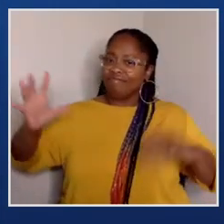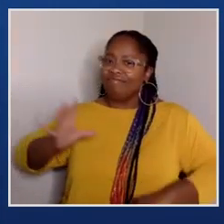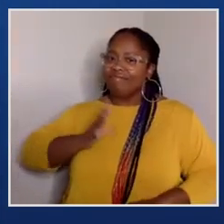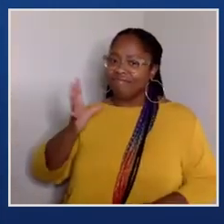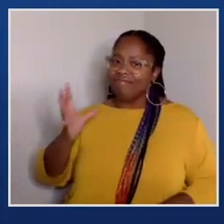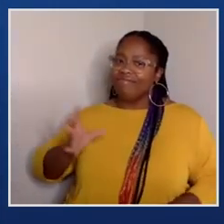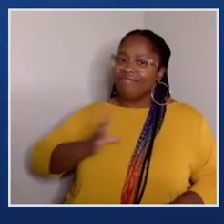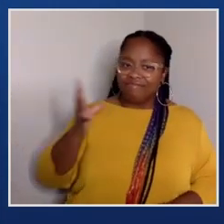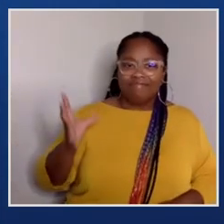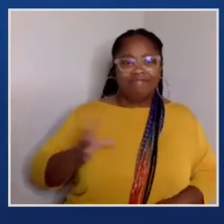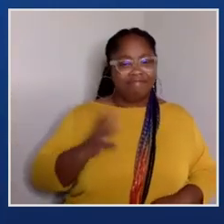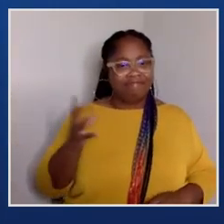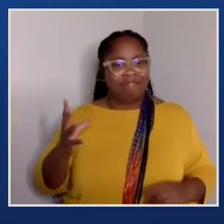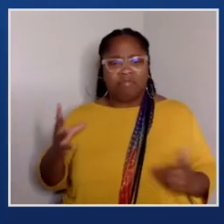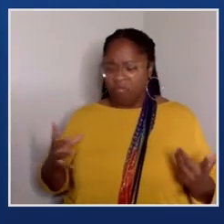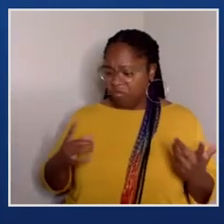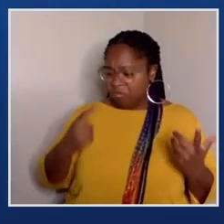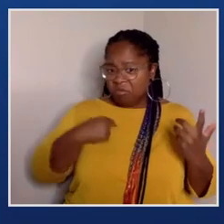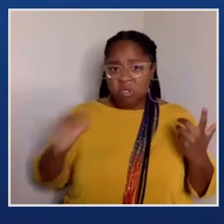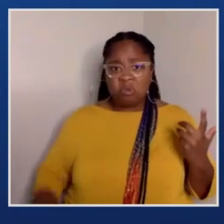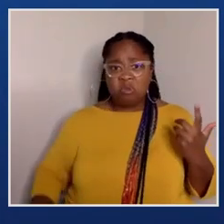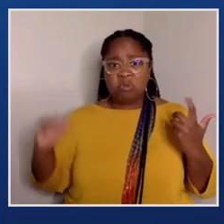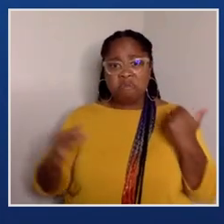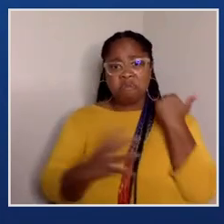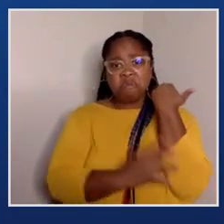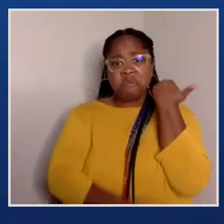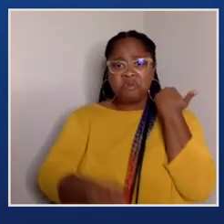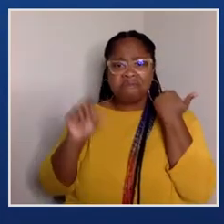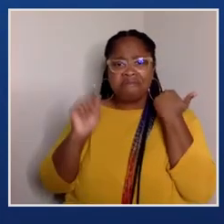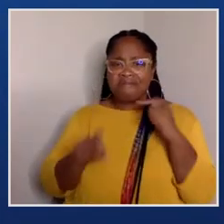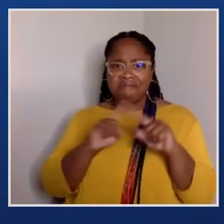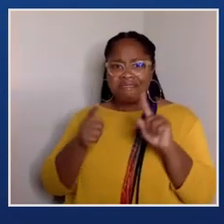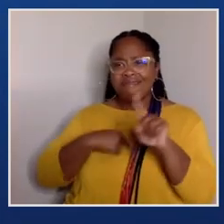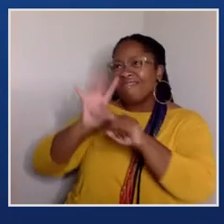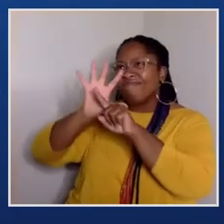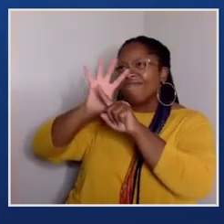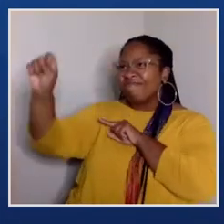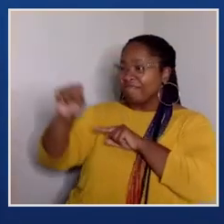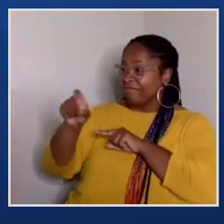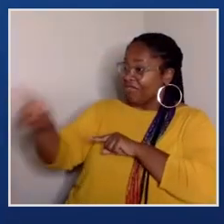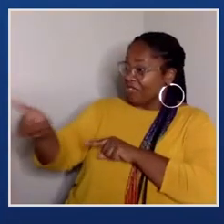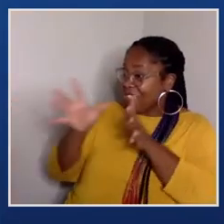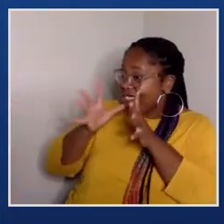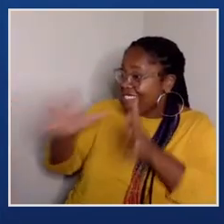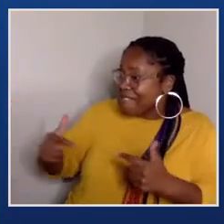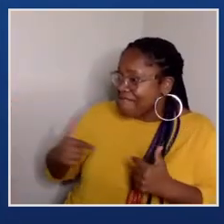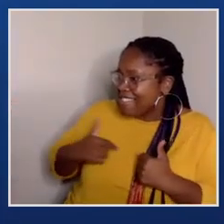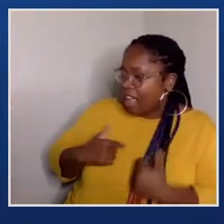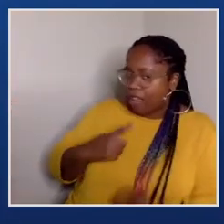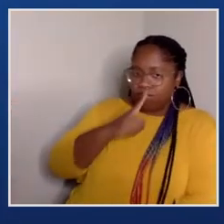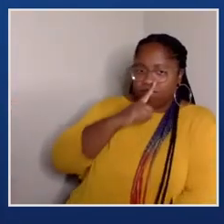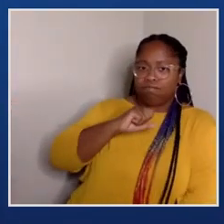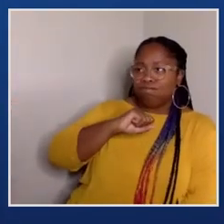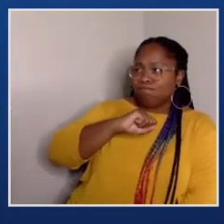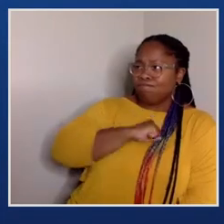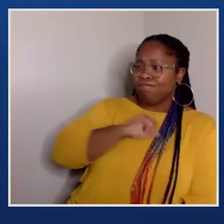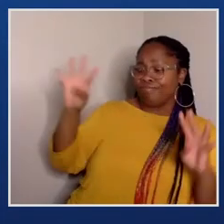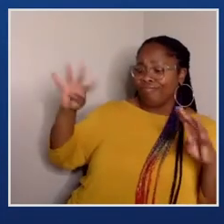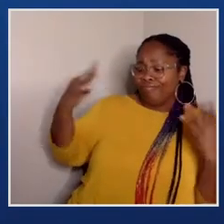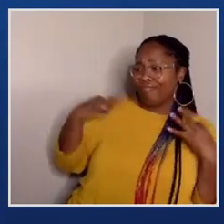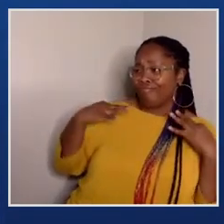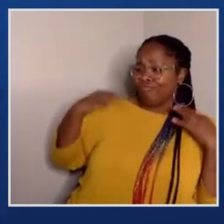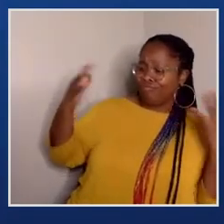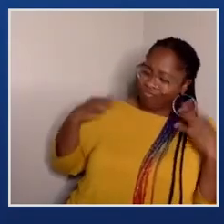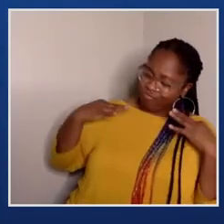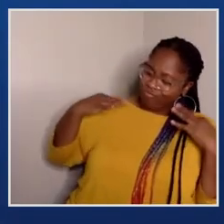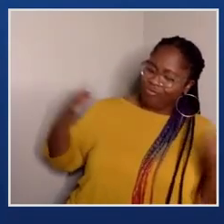level. I'm probably a new shovel. Put these haters in the dirt. Jam with the new level. All my killers put